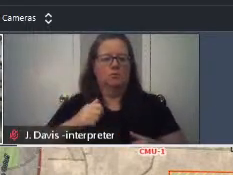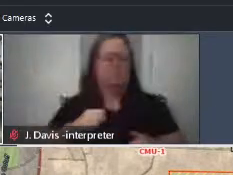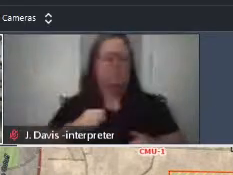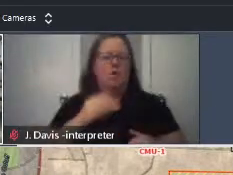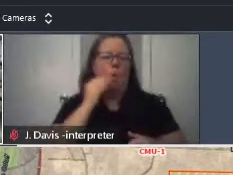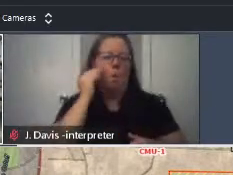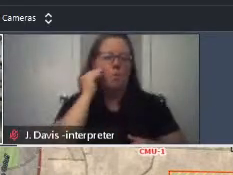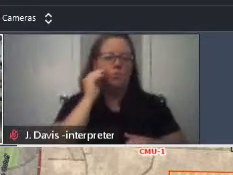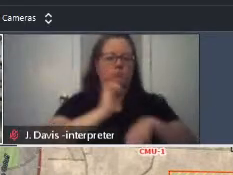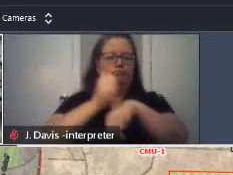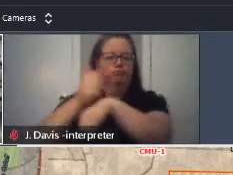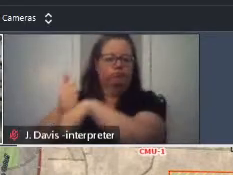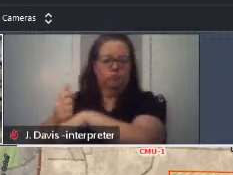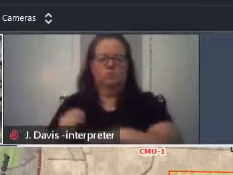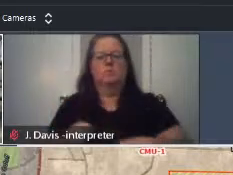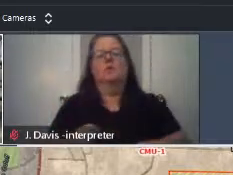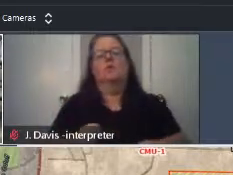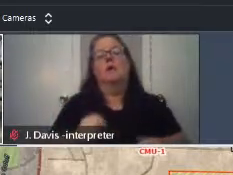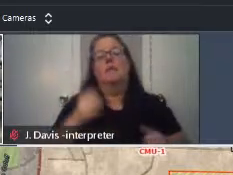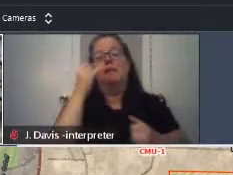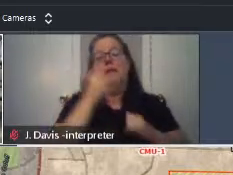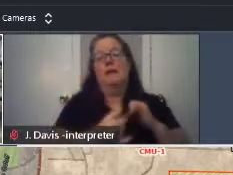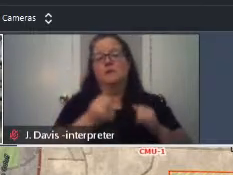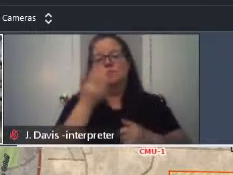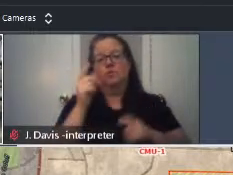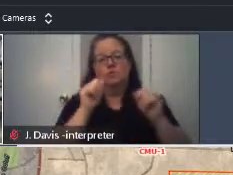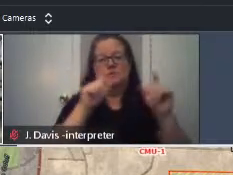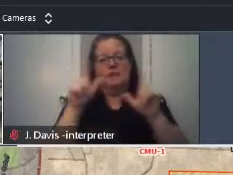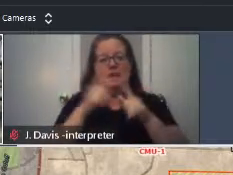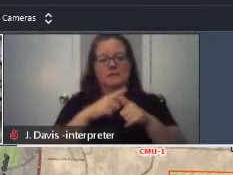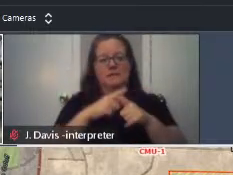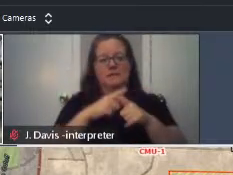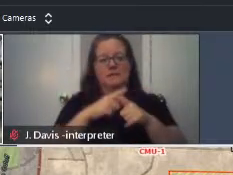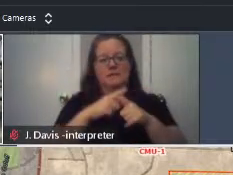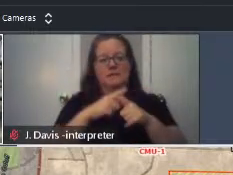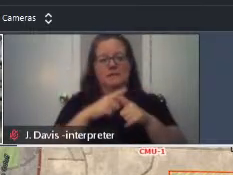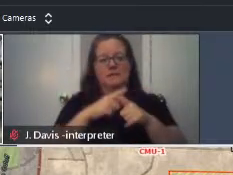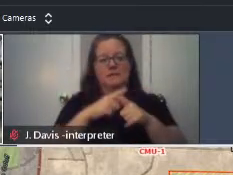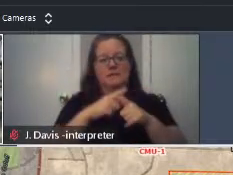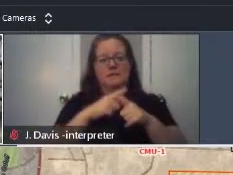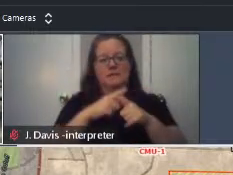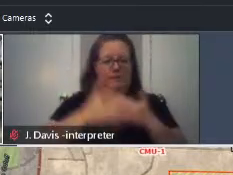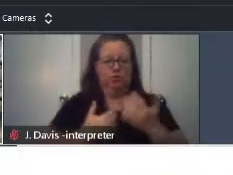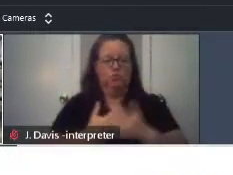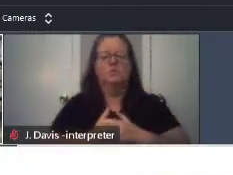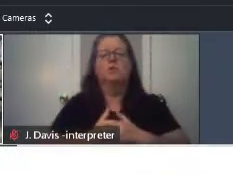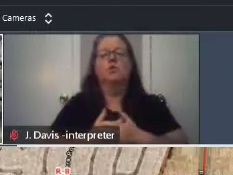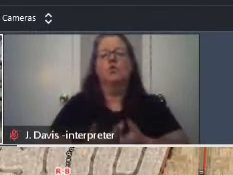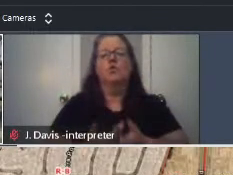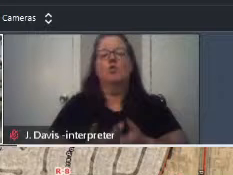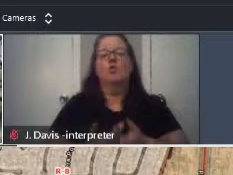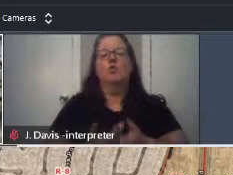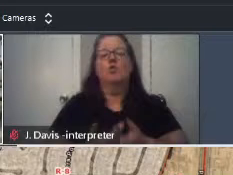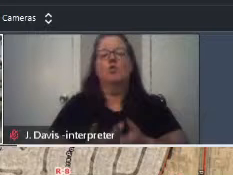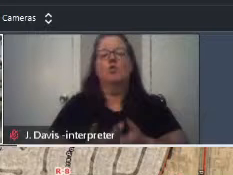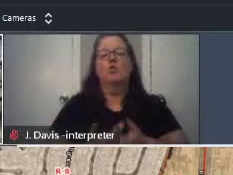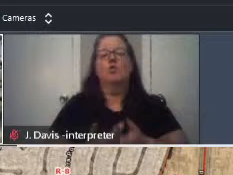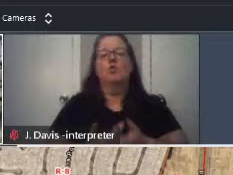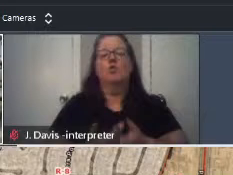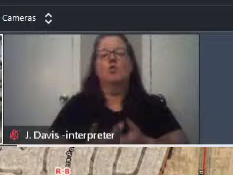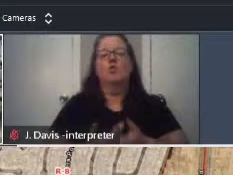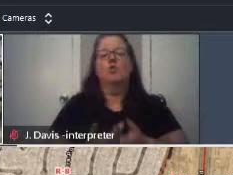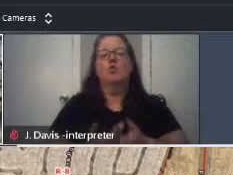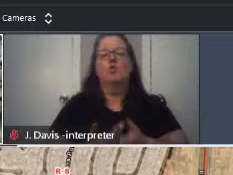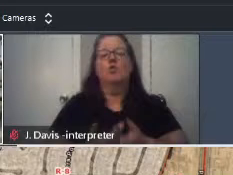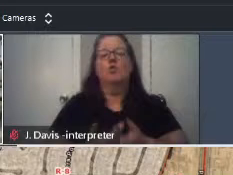whole. So let's go to the last few slides, and then I will wrap it up. There were 3 other areas that we looked at for a